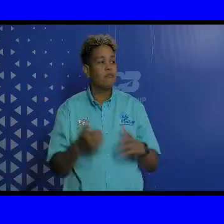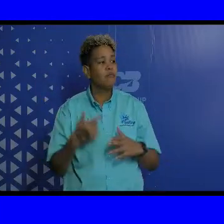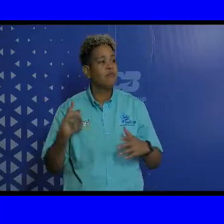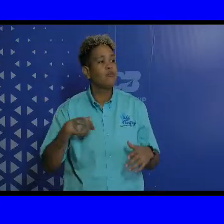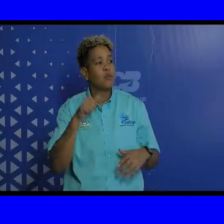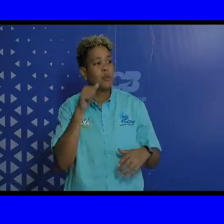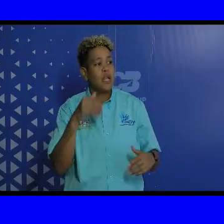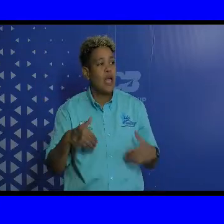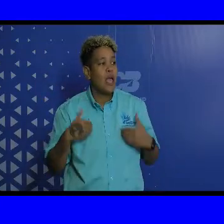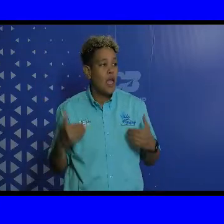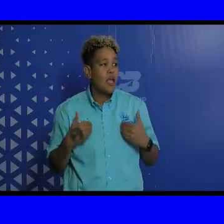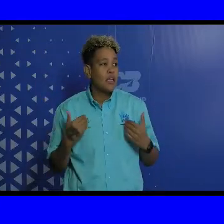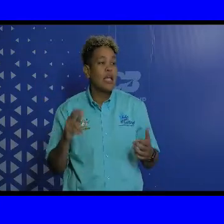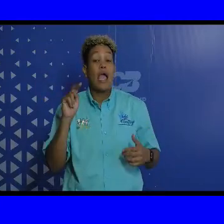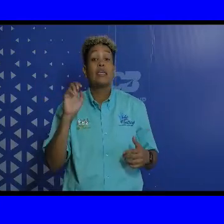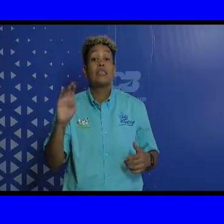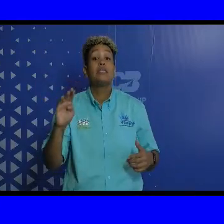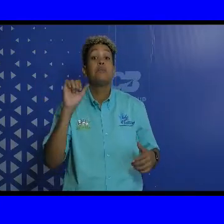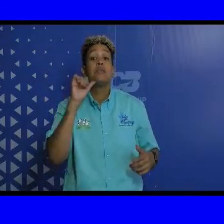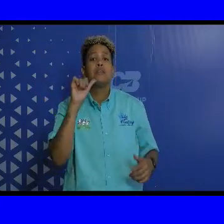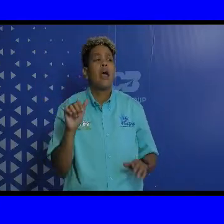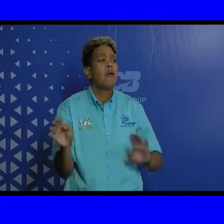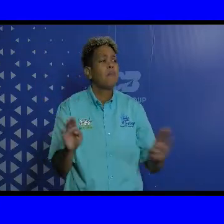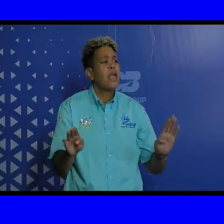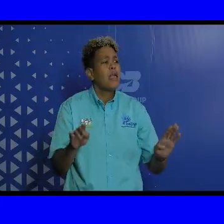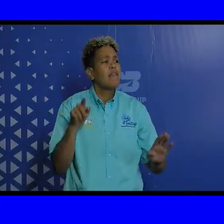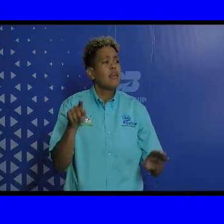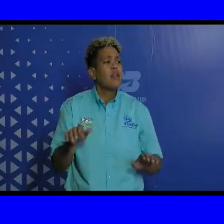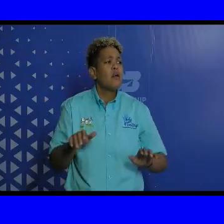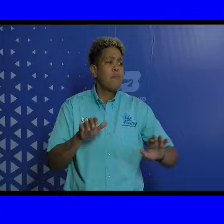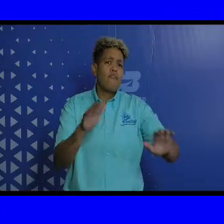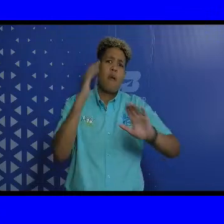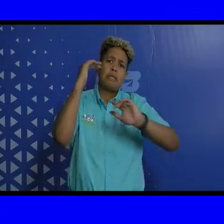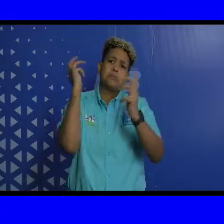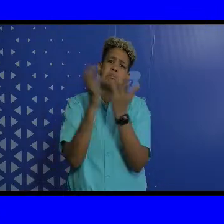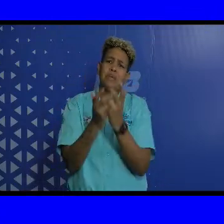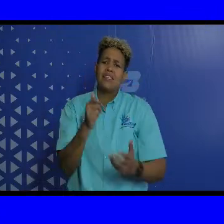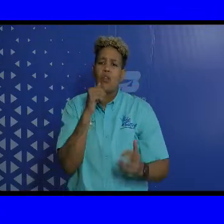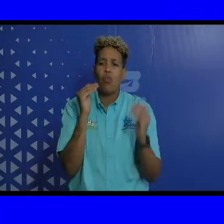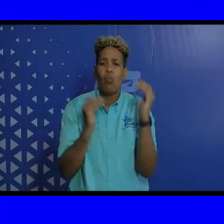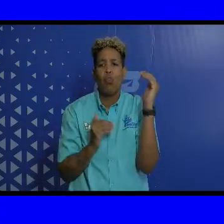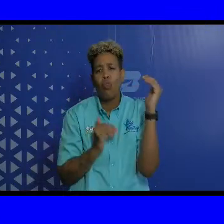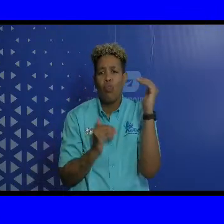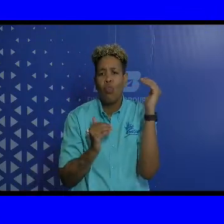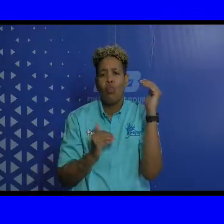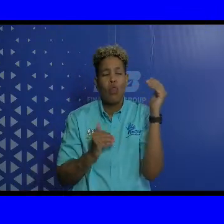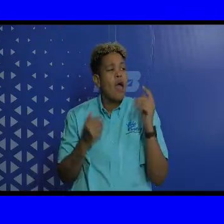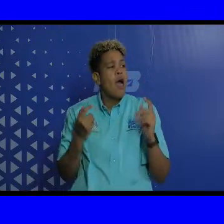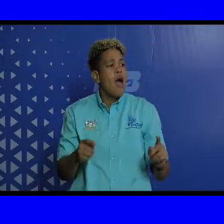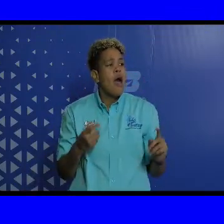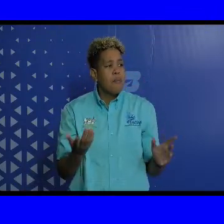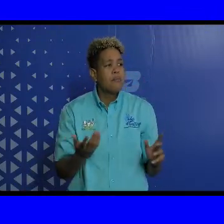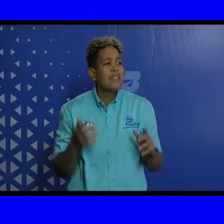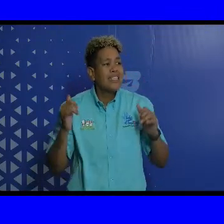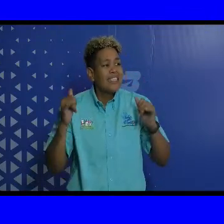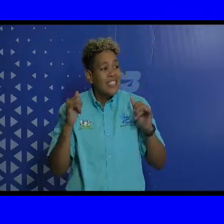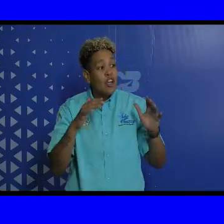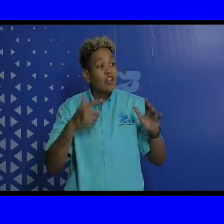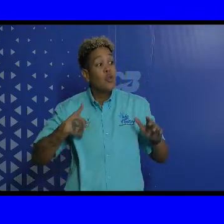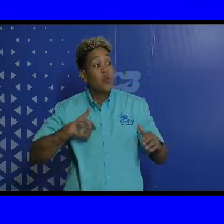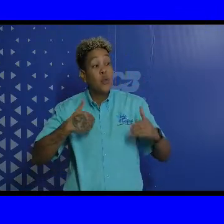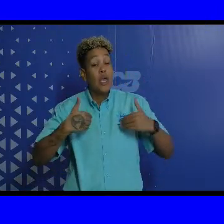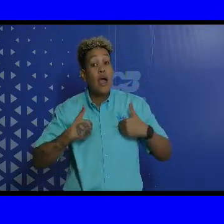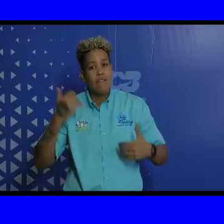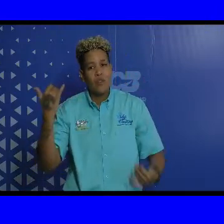were not happy. NCB was not behaving or performing to the expectations, the